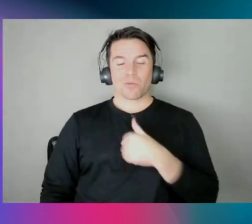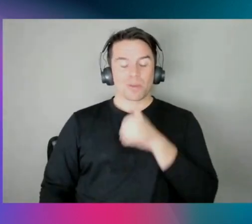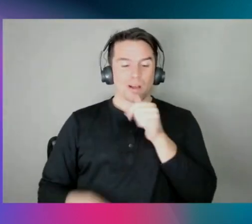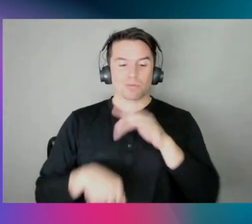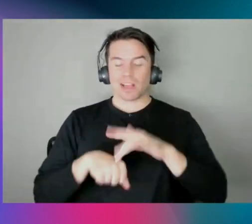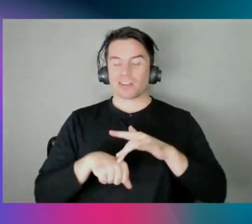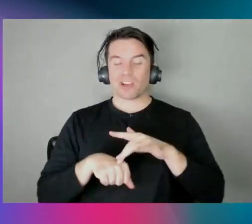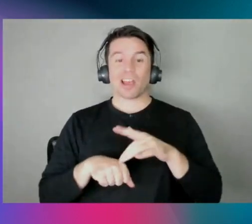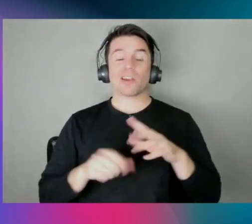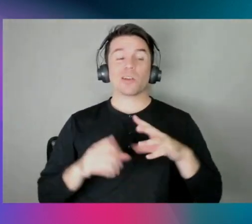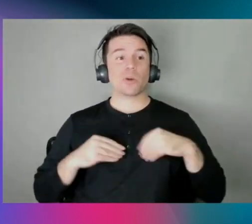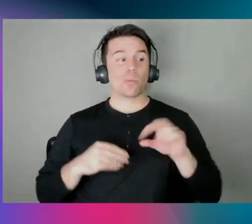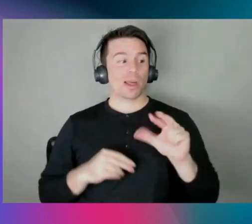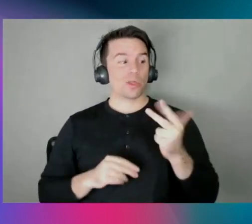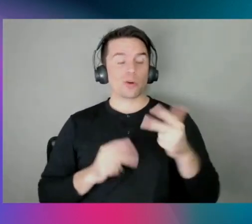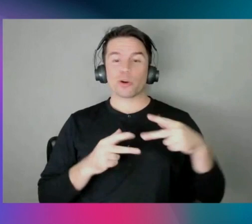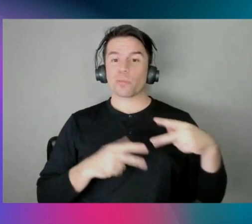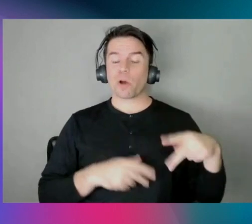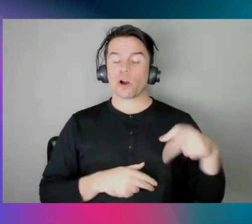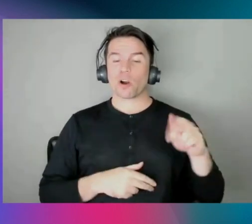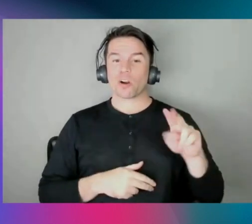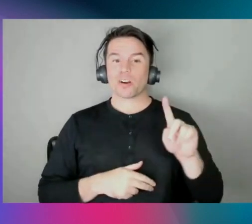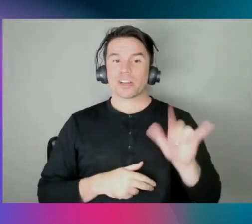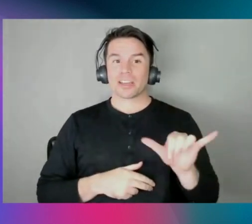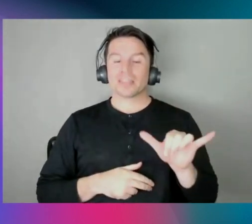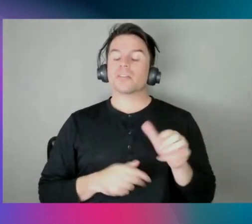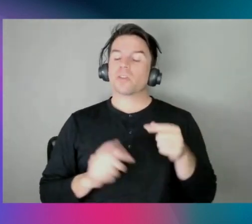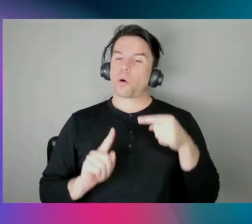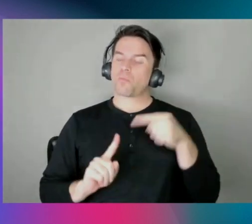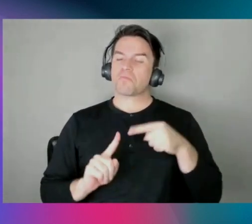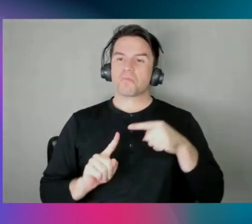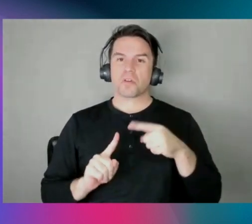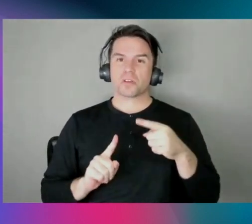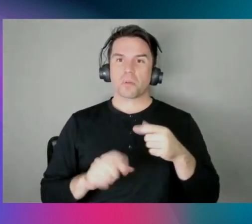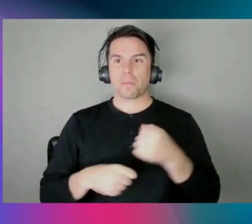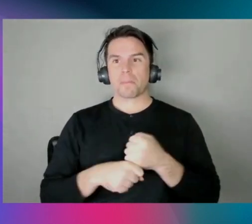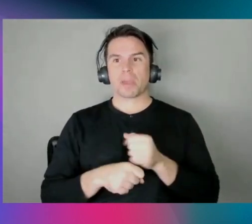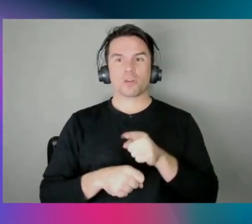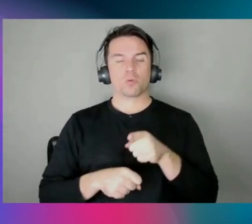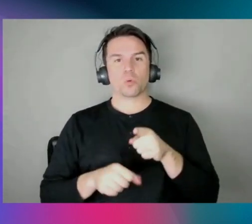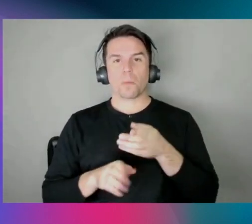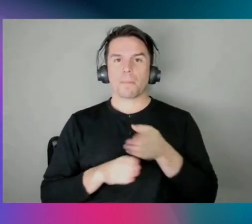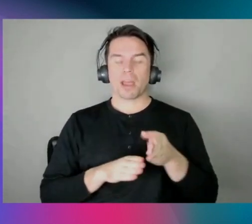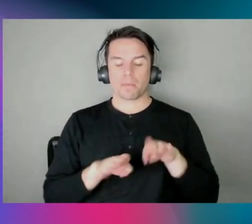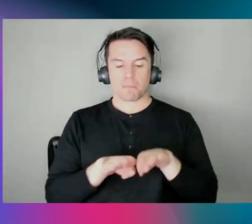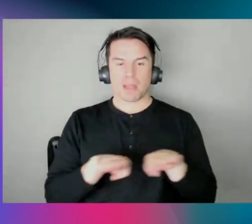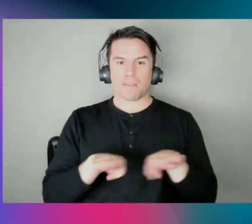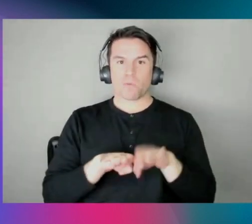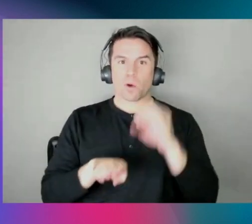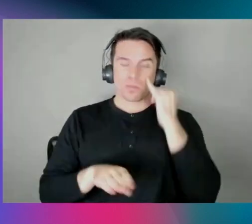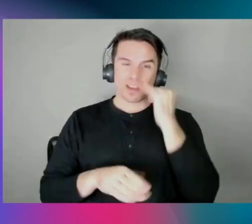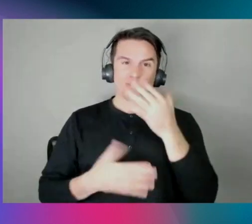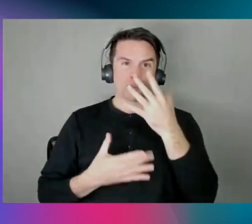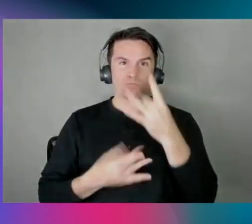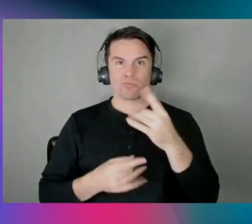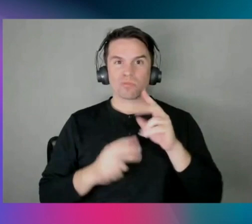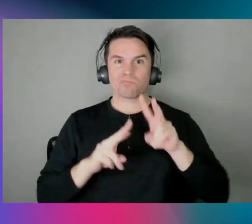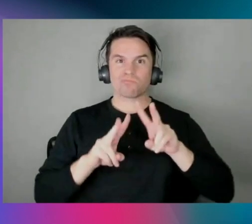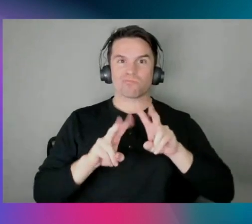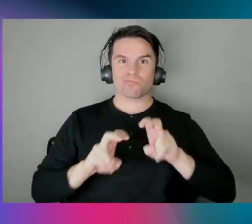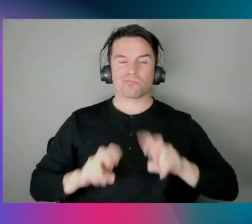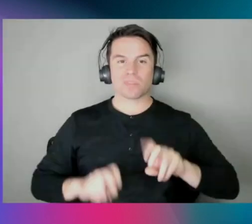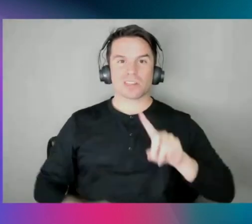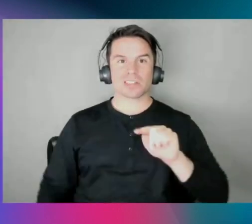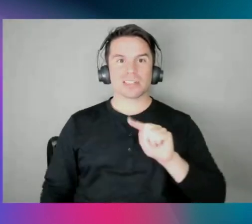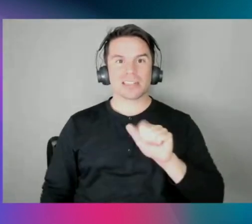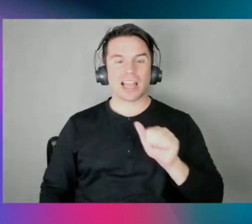just make use of the platform. If you are into data analysis or data engineering, or you want to build